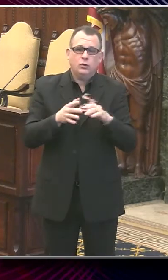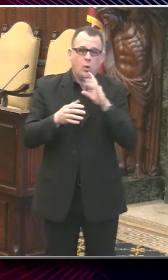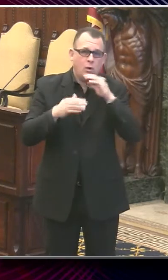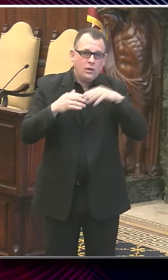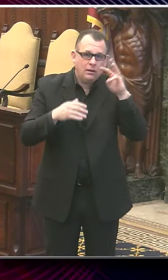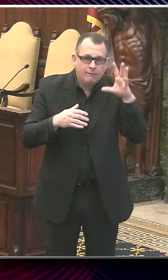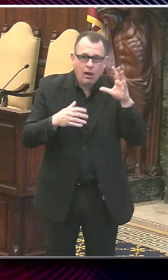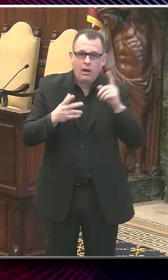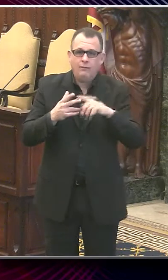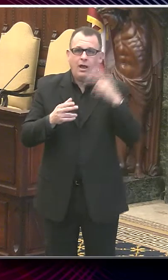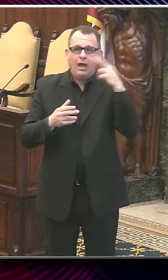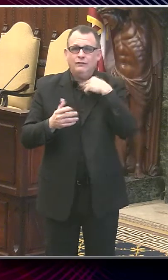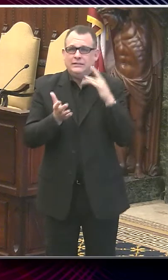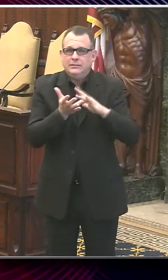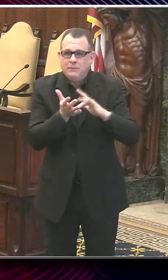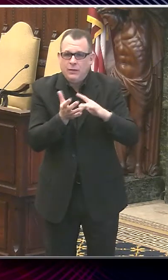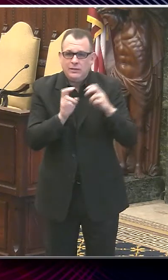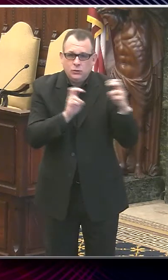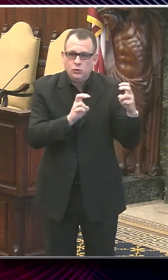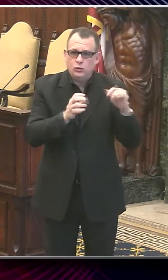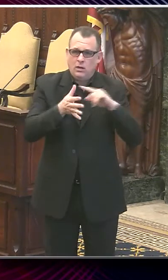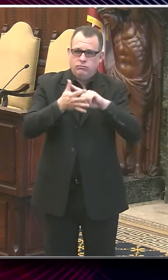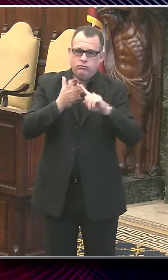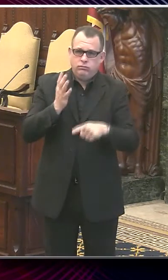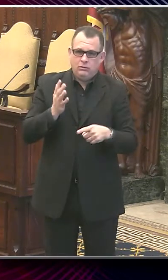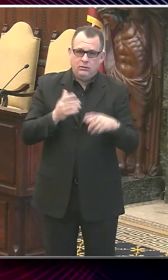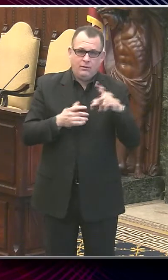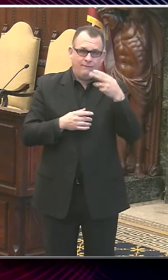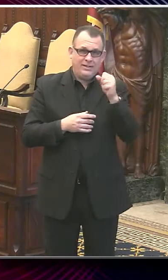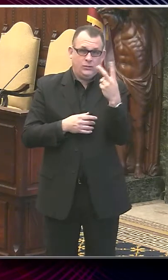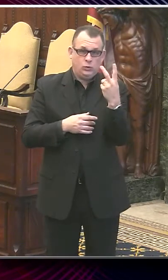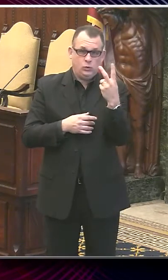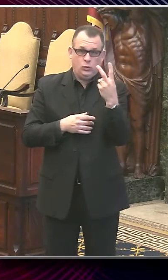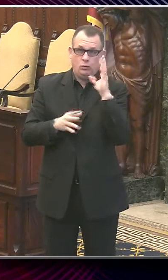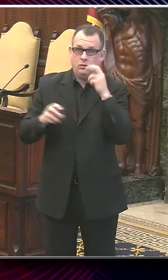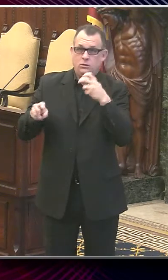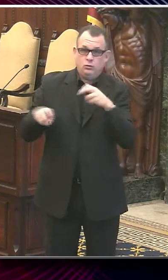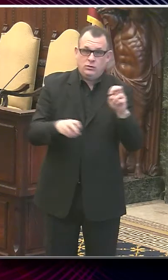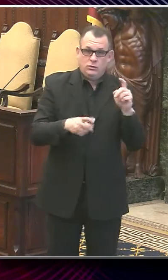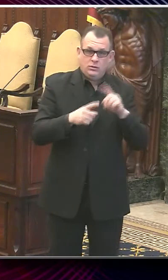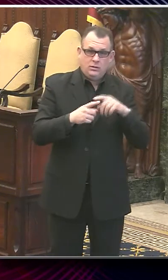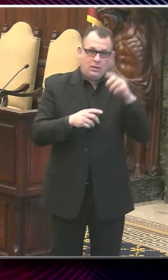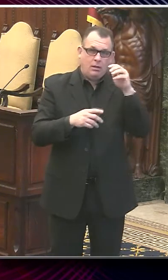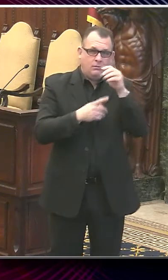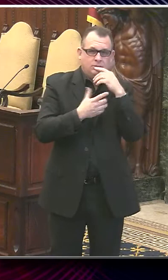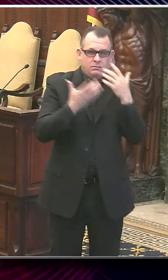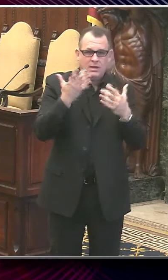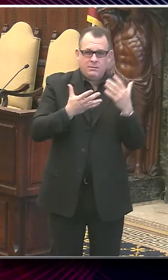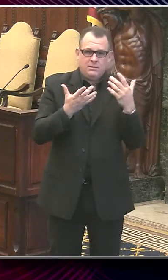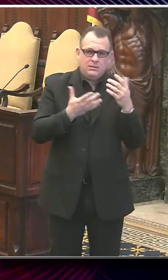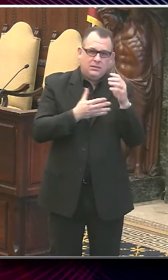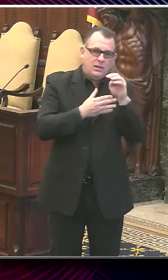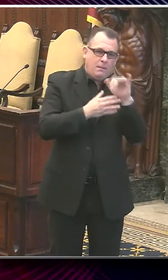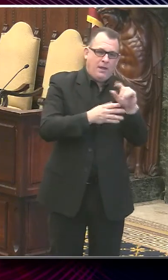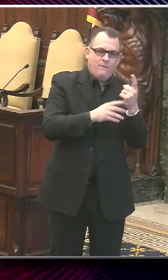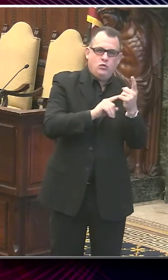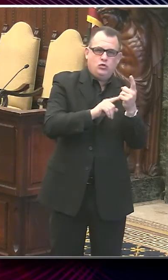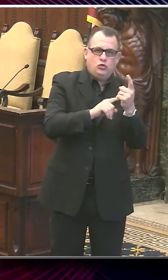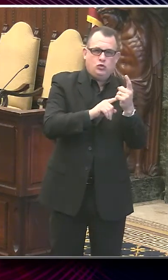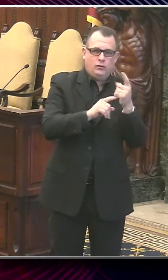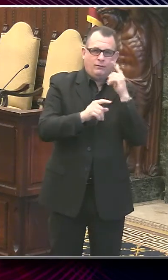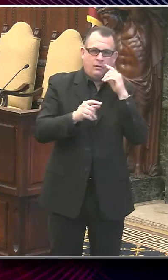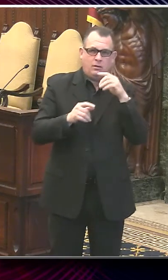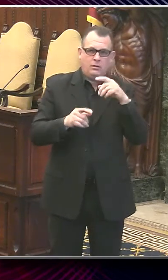medical conditions. We will move to phase 2 no later than May 1st, and we'll move to phase 1C in